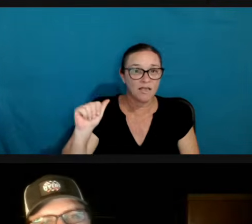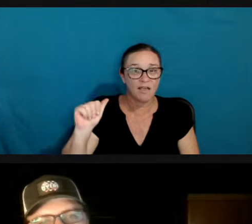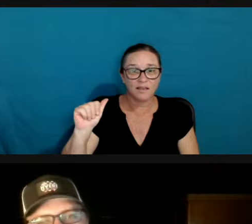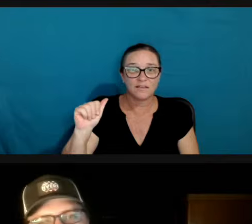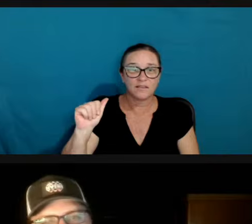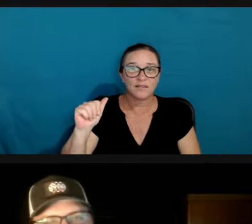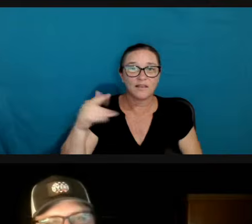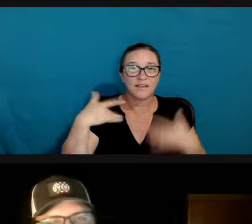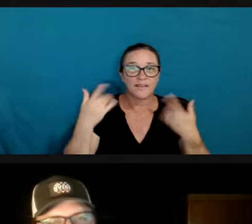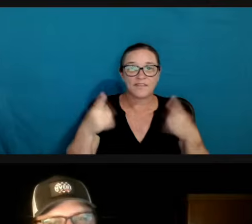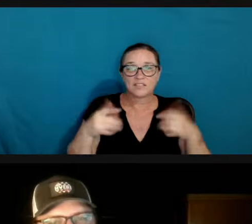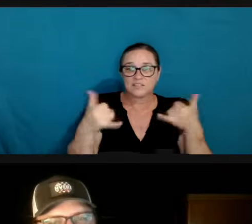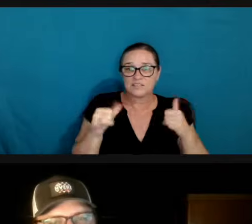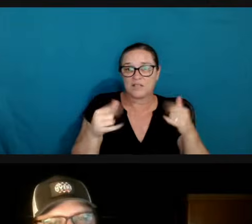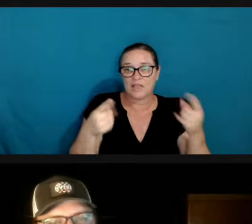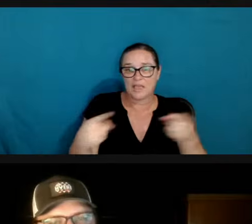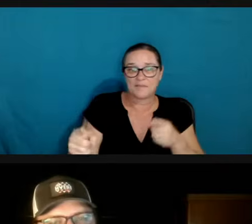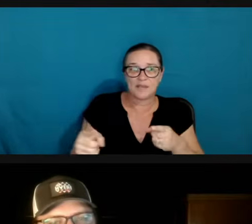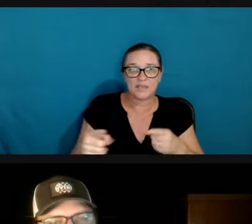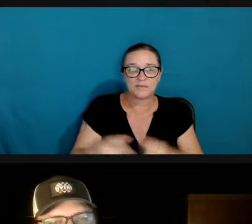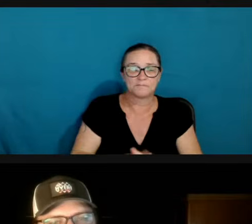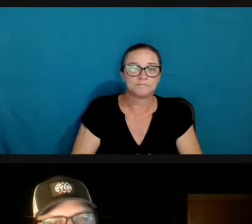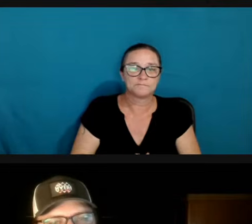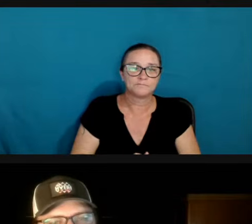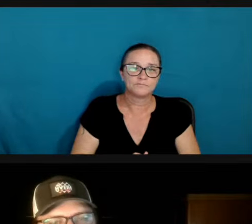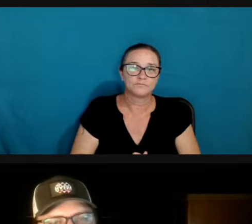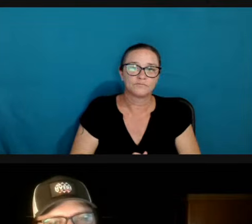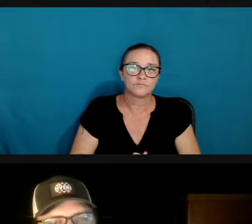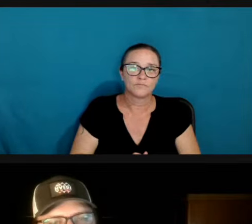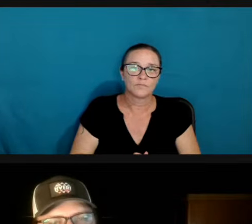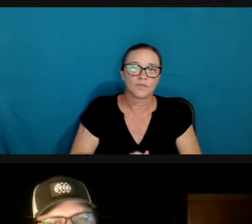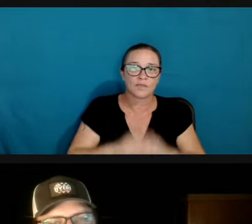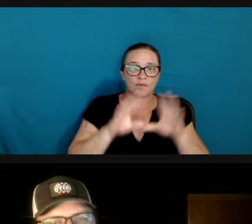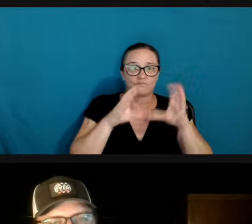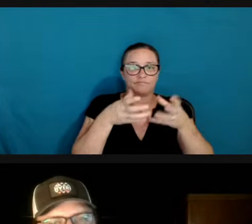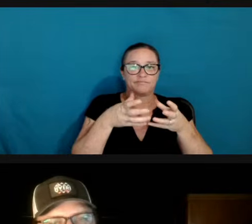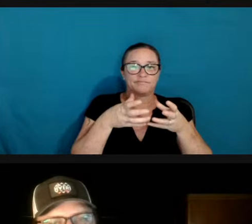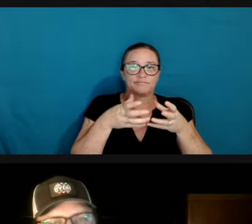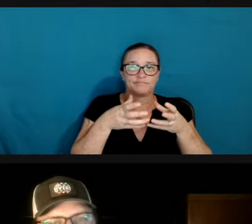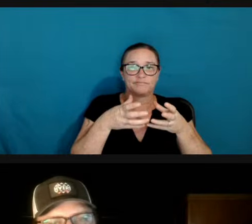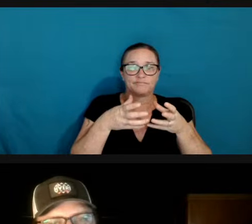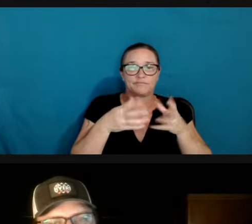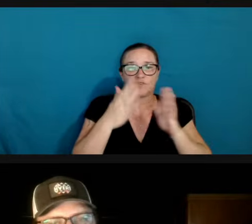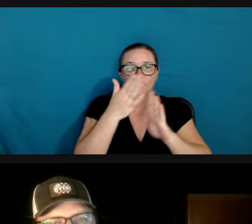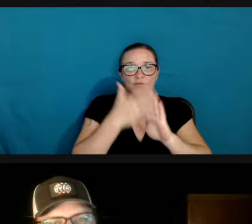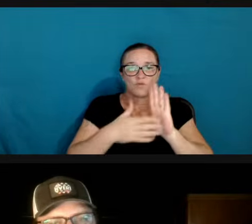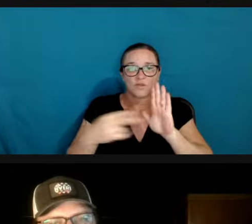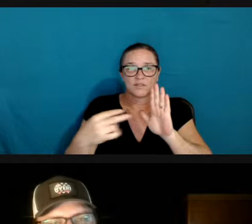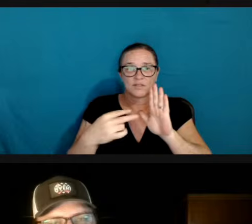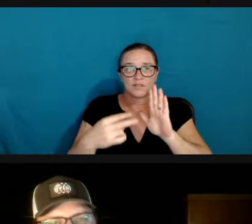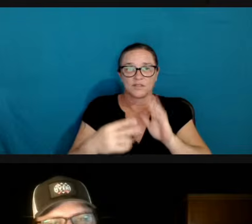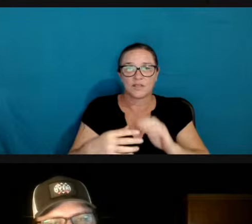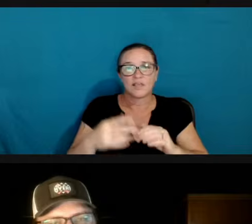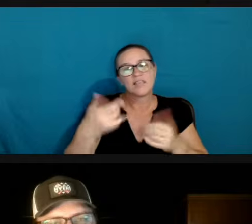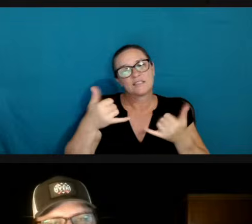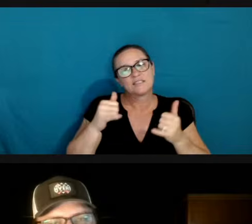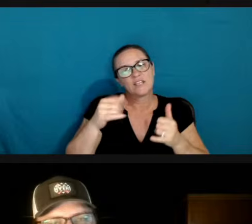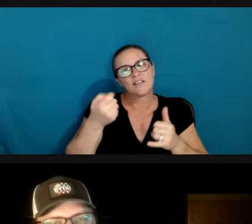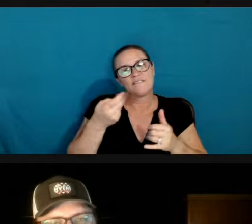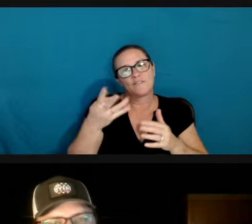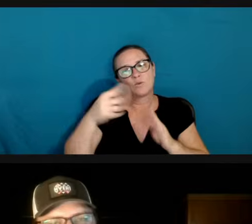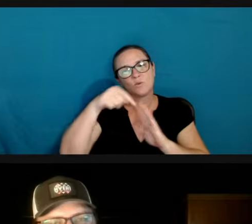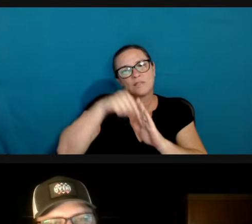We'll get into detail of that today. But there they are in cross section to the side. We still have a couple of deep events under Kīlauea straight down.